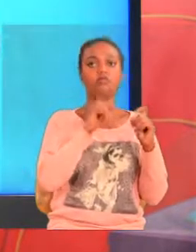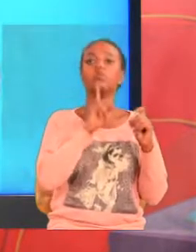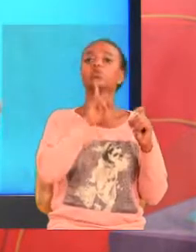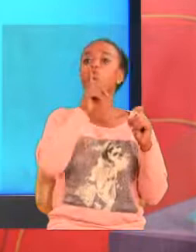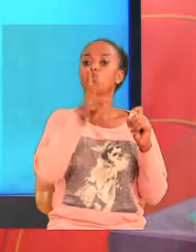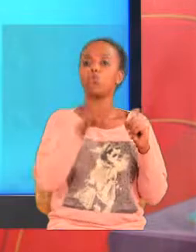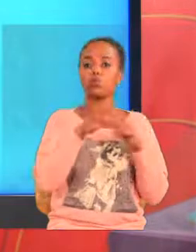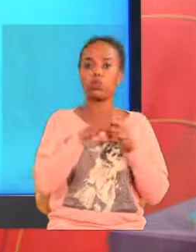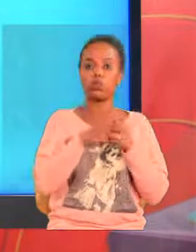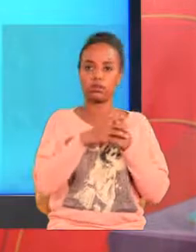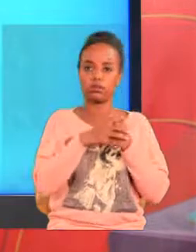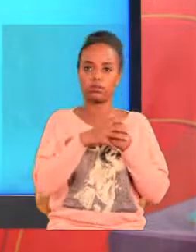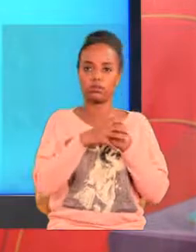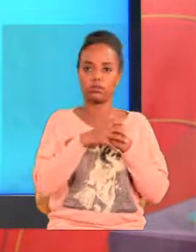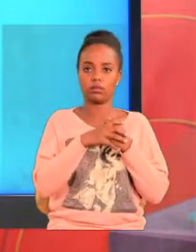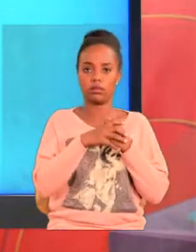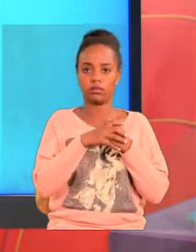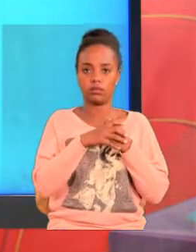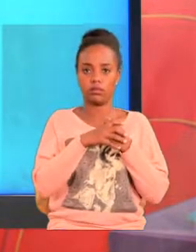Okay.